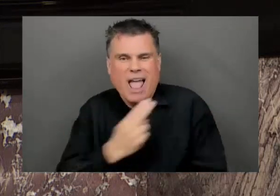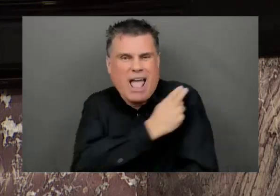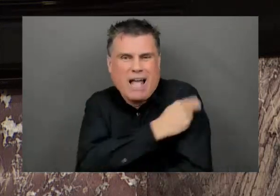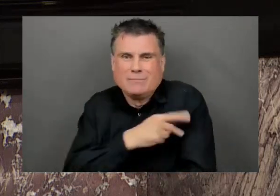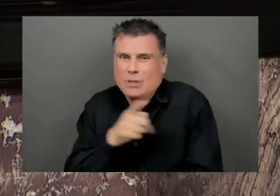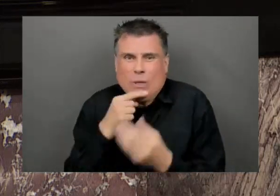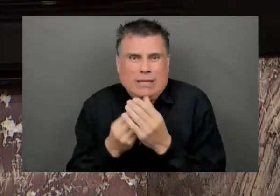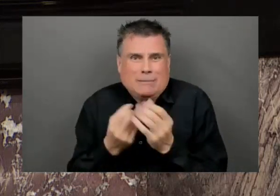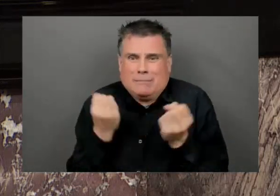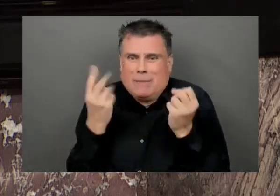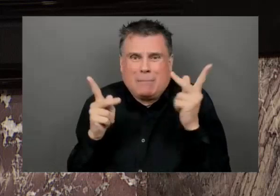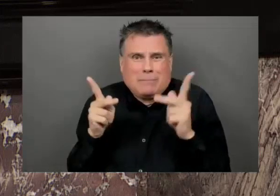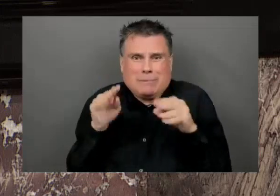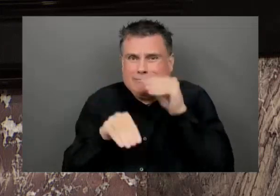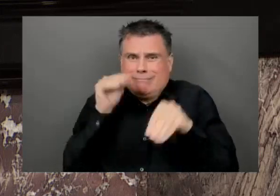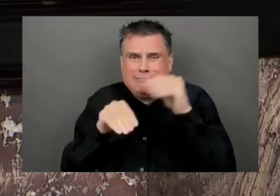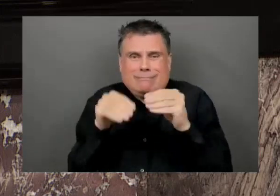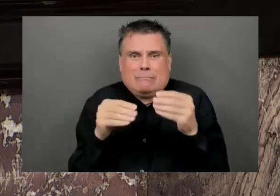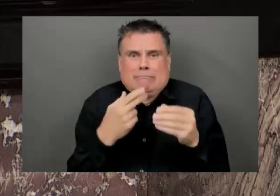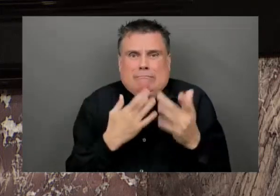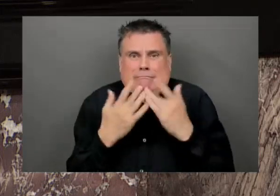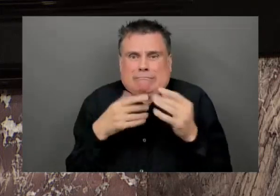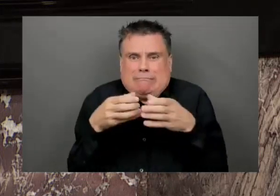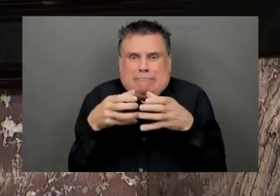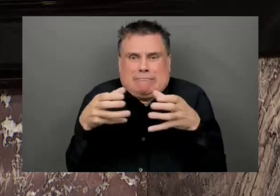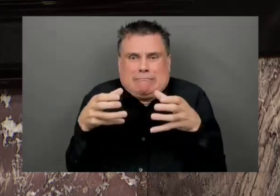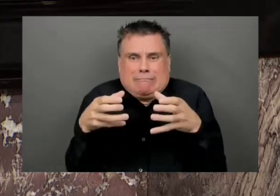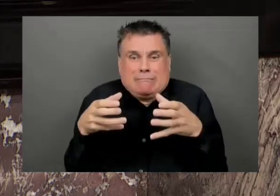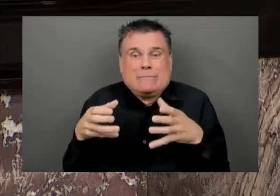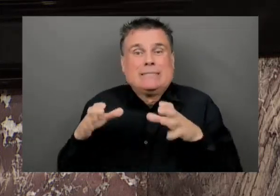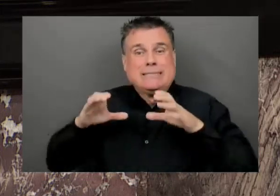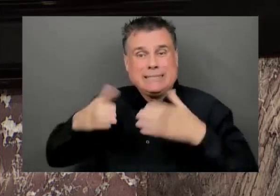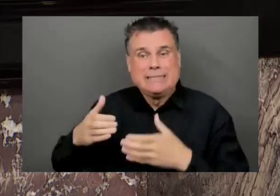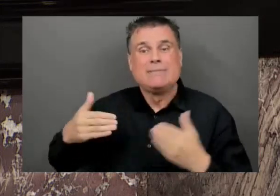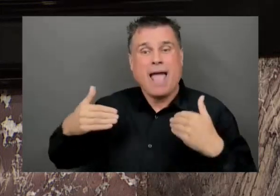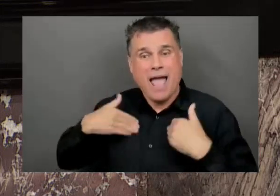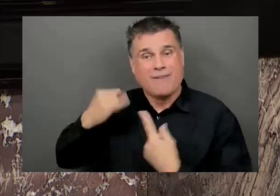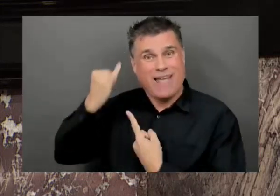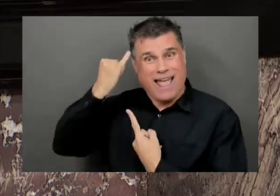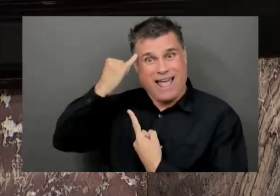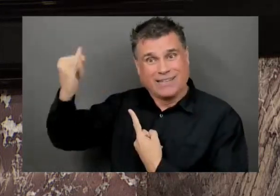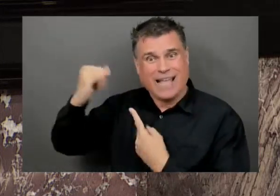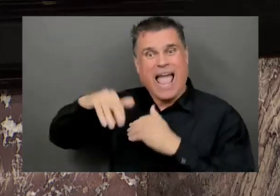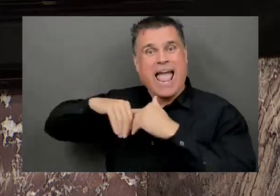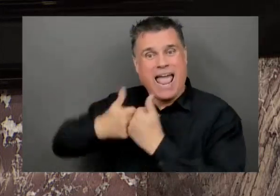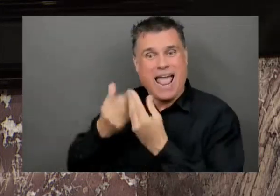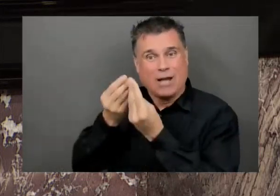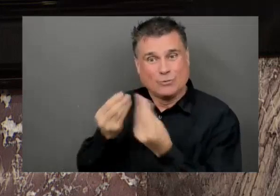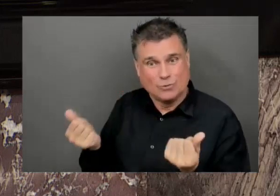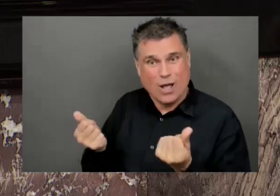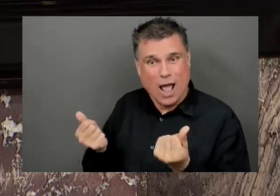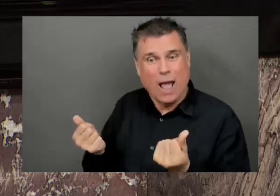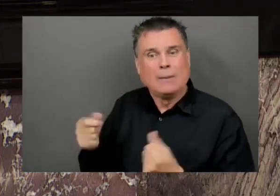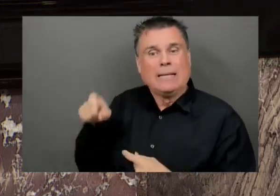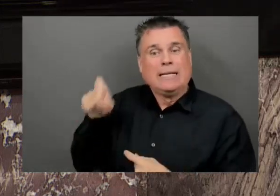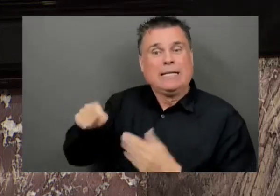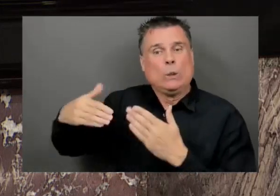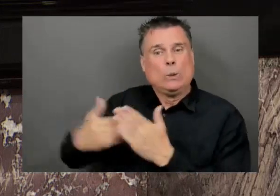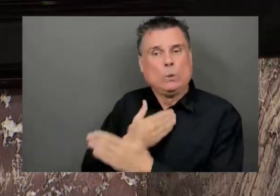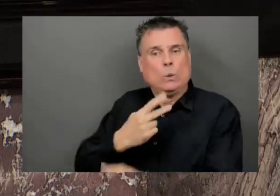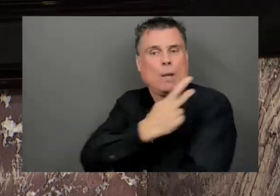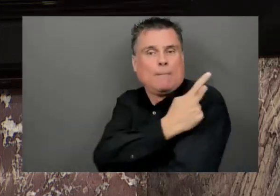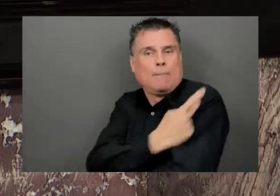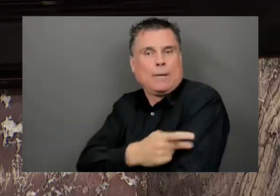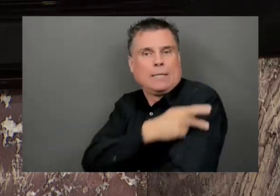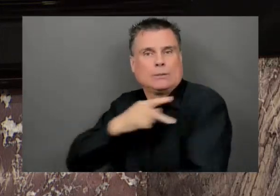this. With the patient tower also is the request for a heart catheterization lab. I've heard of 3 men in their 50s and